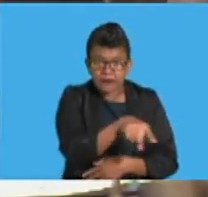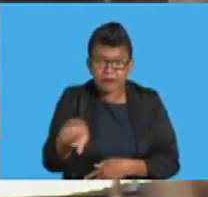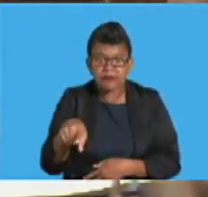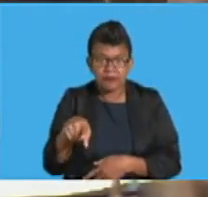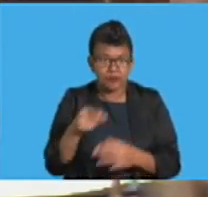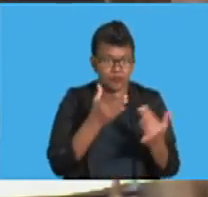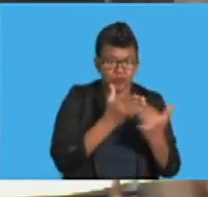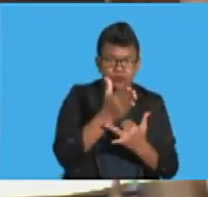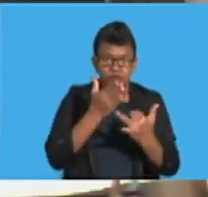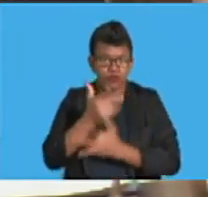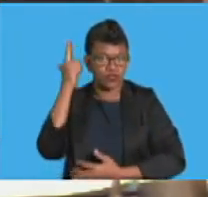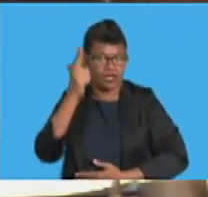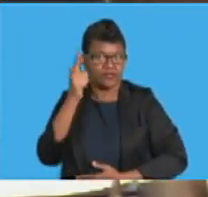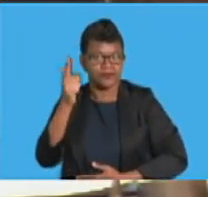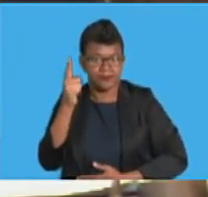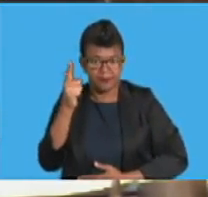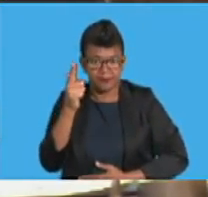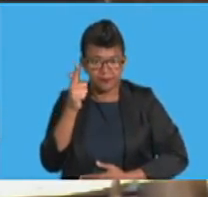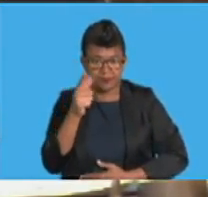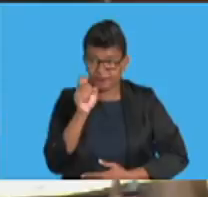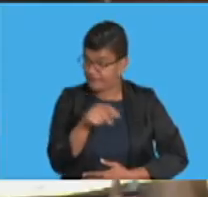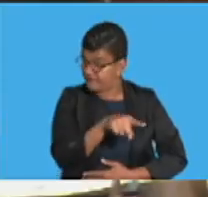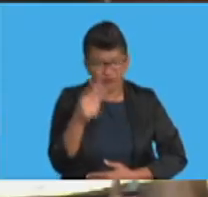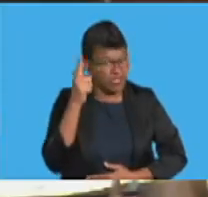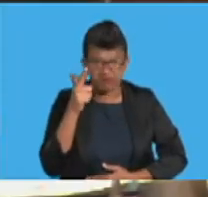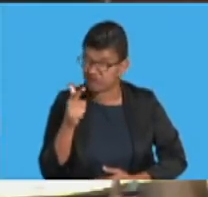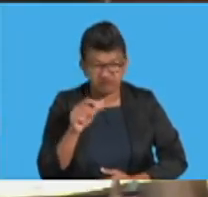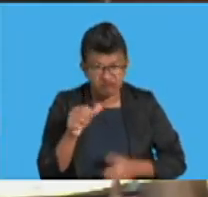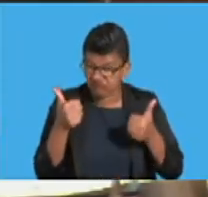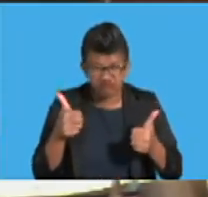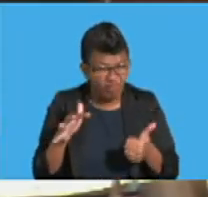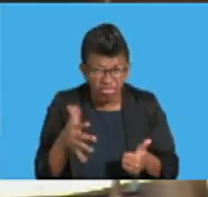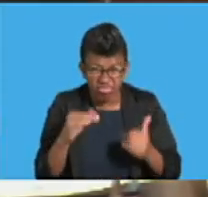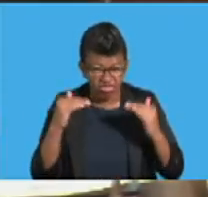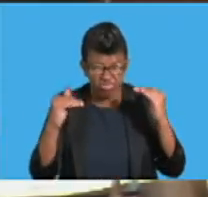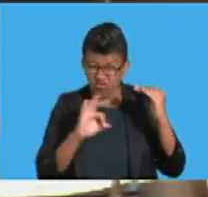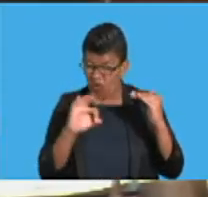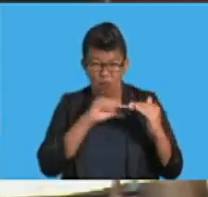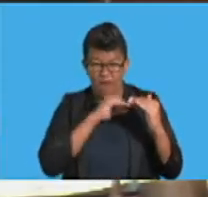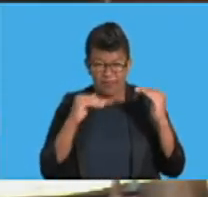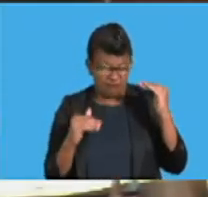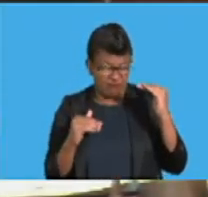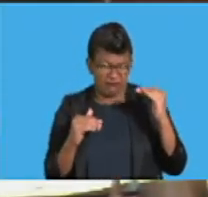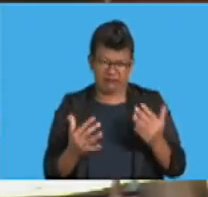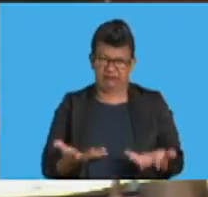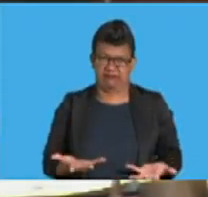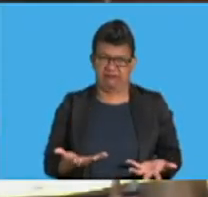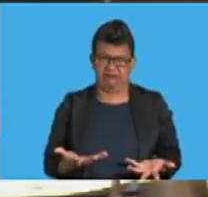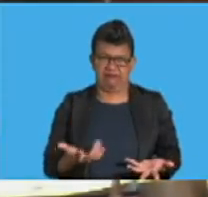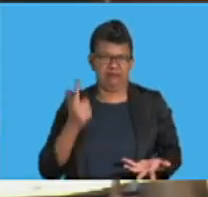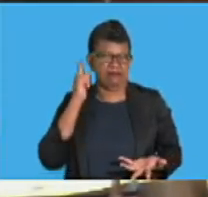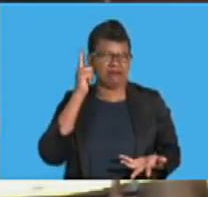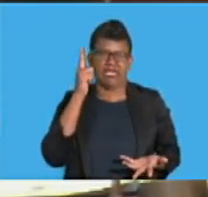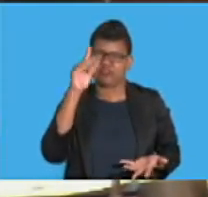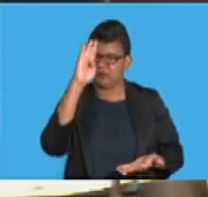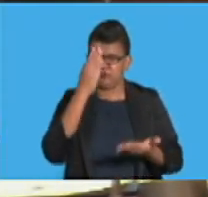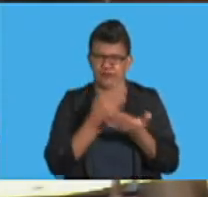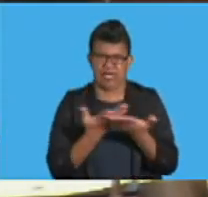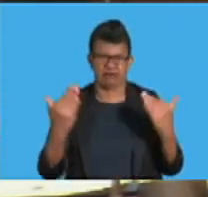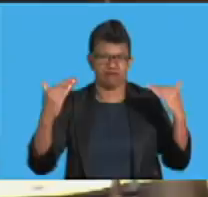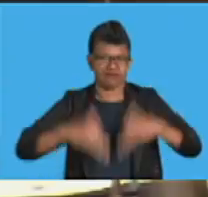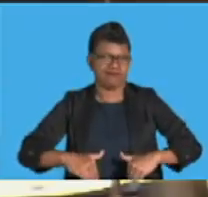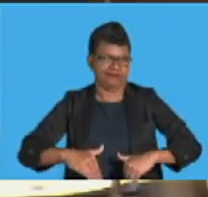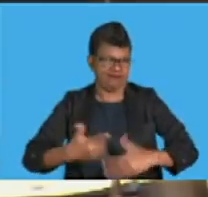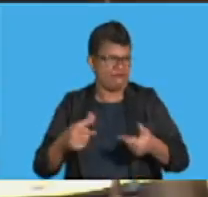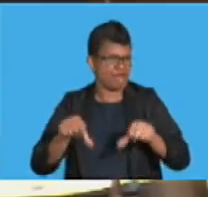Fijian students should be no lesser equipped to meet the challenge and innovations posed by the rapidly progressing technological world we are